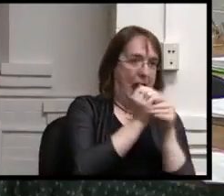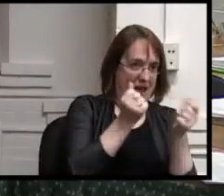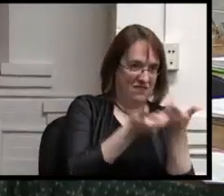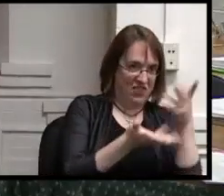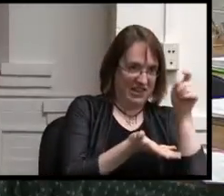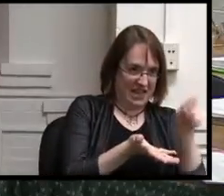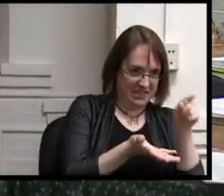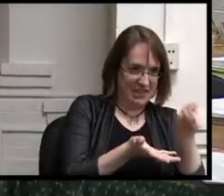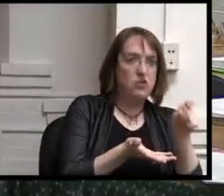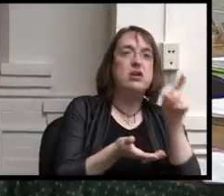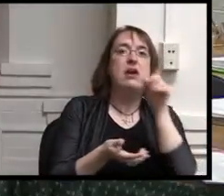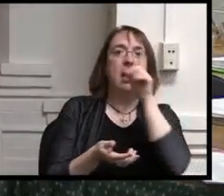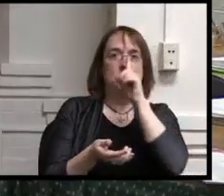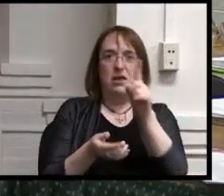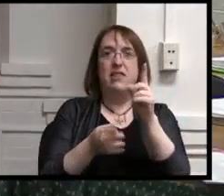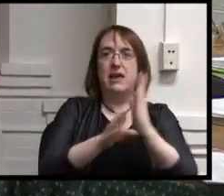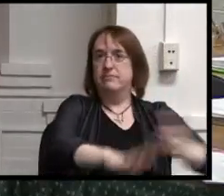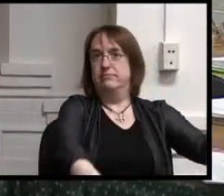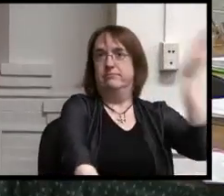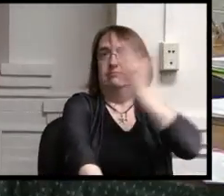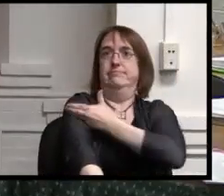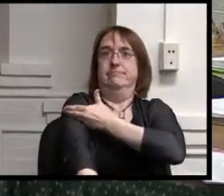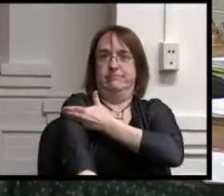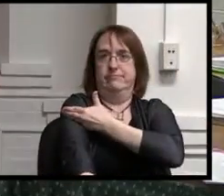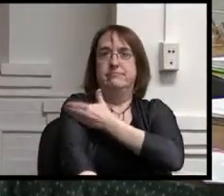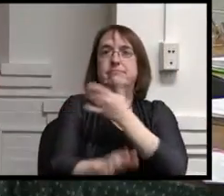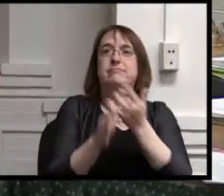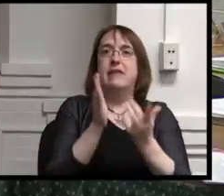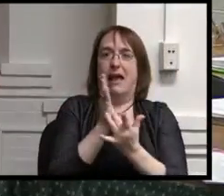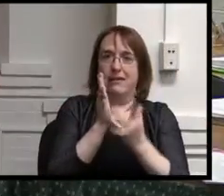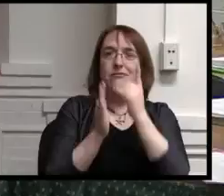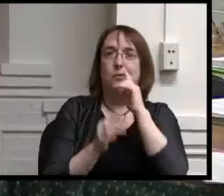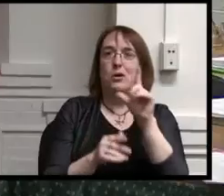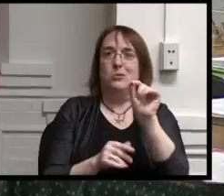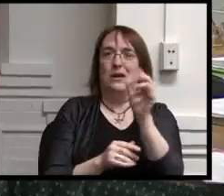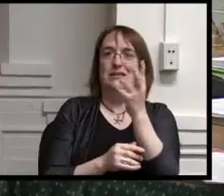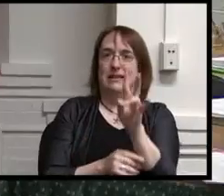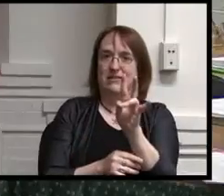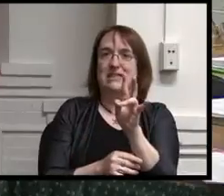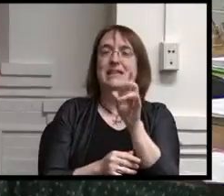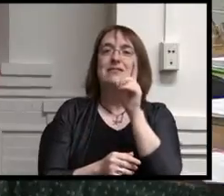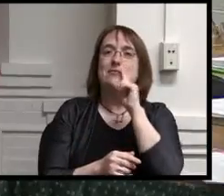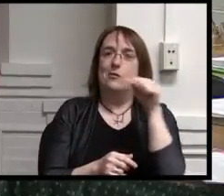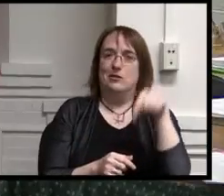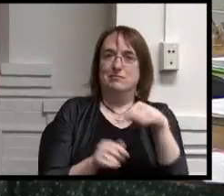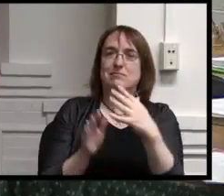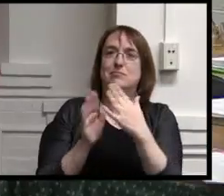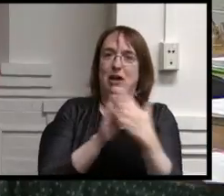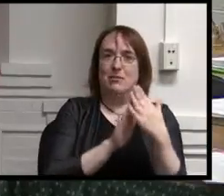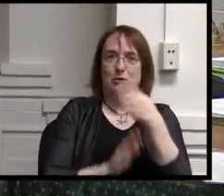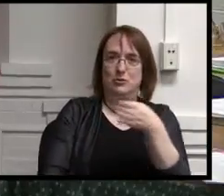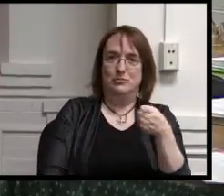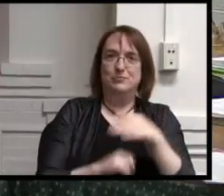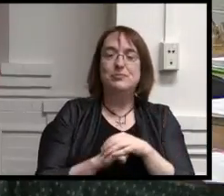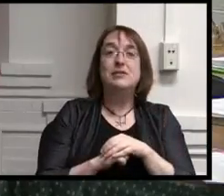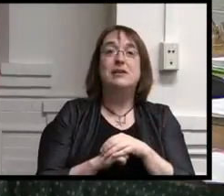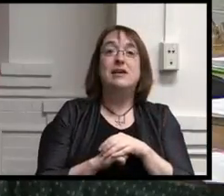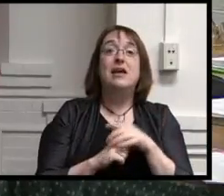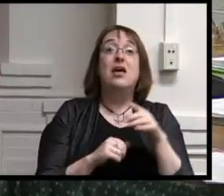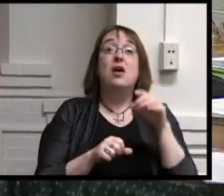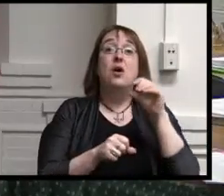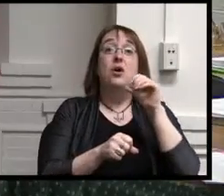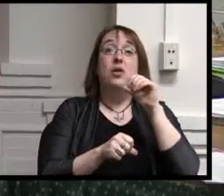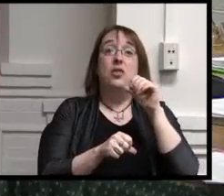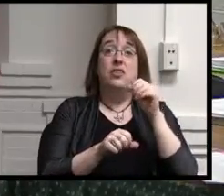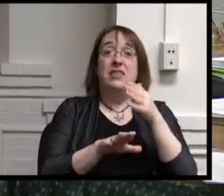order to make this really dramatic leap forward into 2017 technology. And we do believe once the additional work is